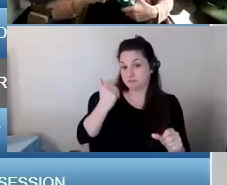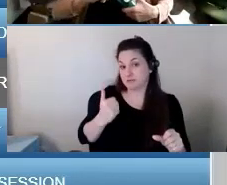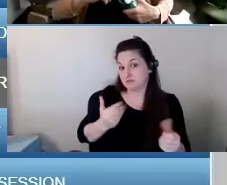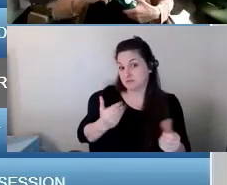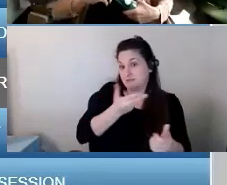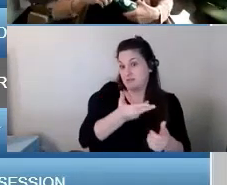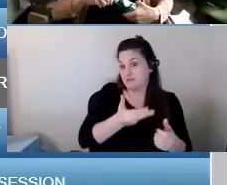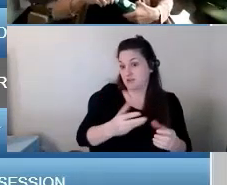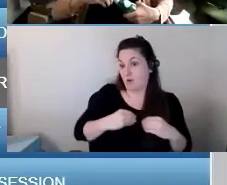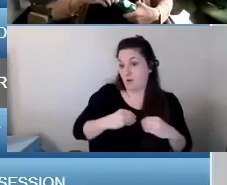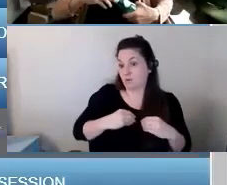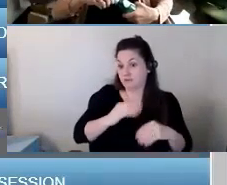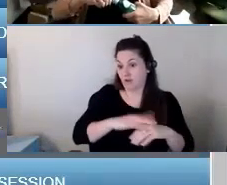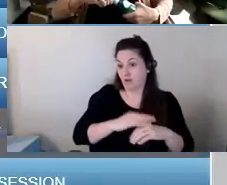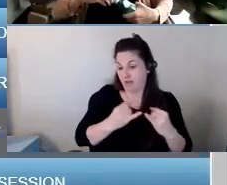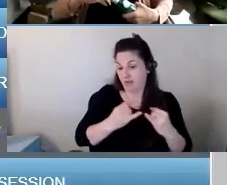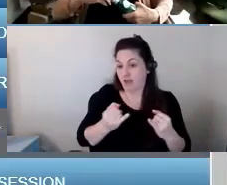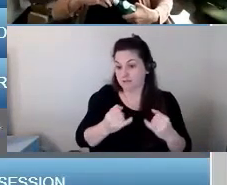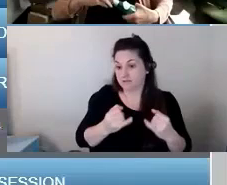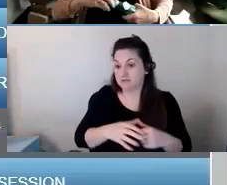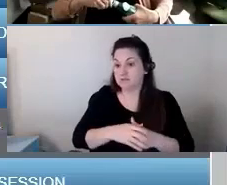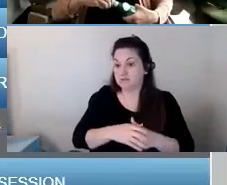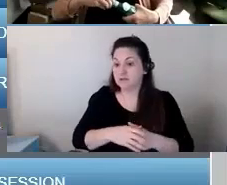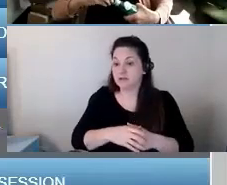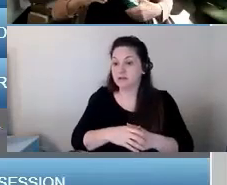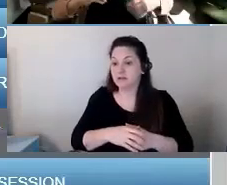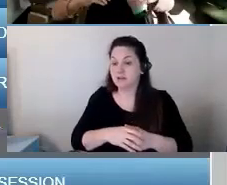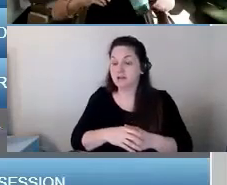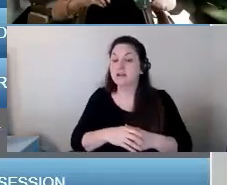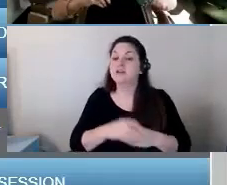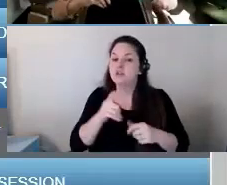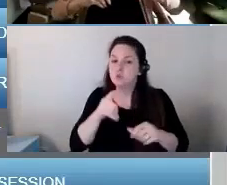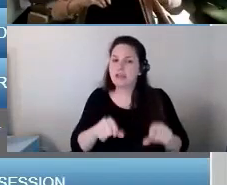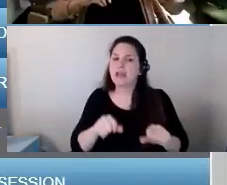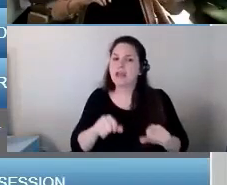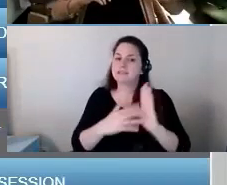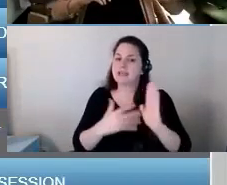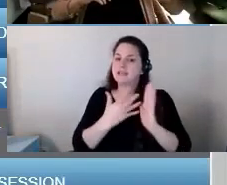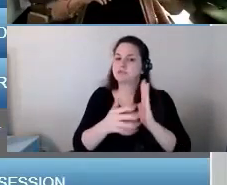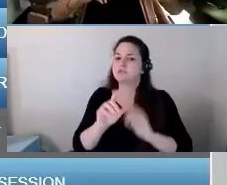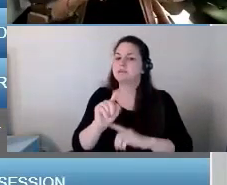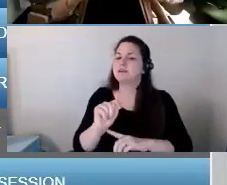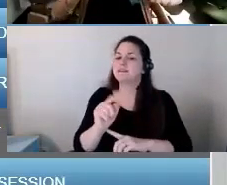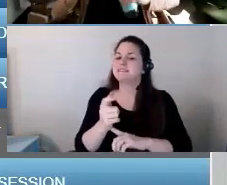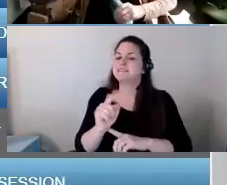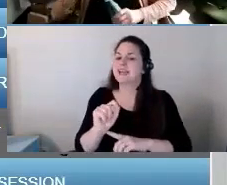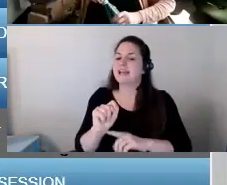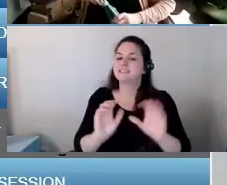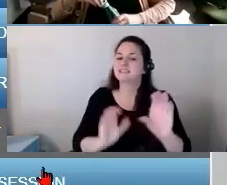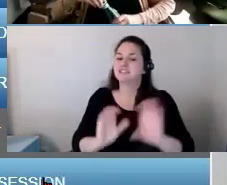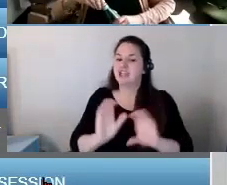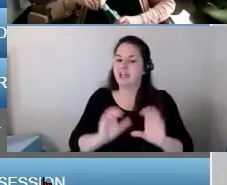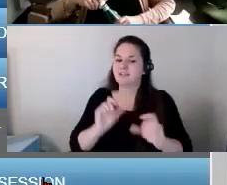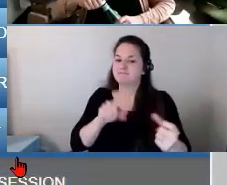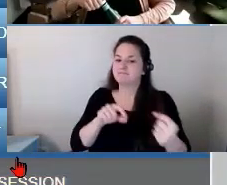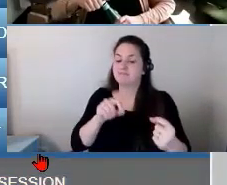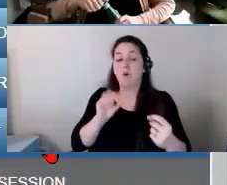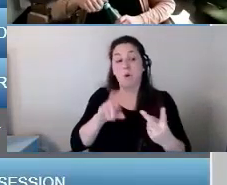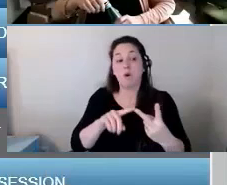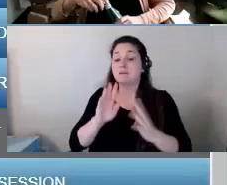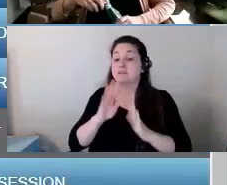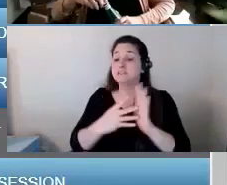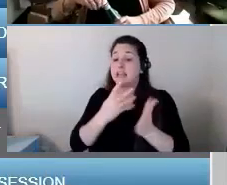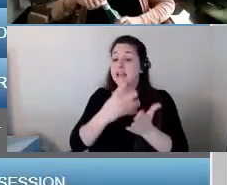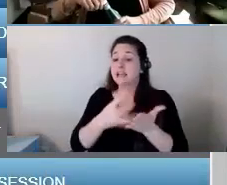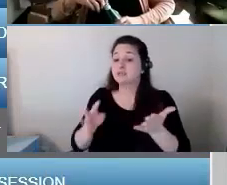online, you can also schedule text chats. You can also schedule video chats. So let